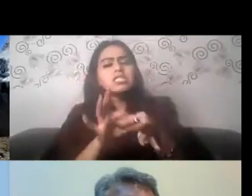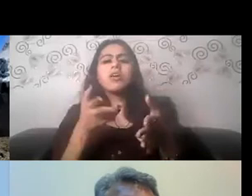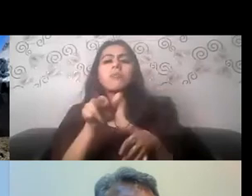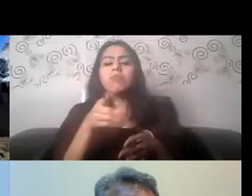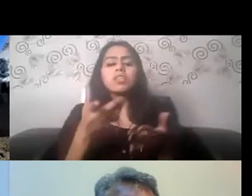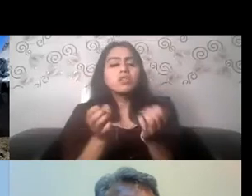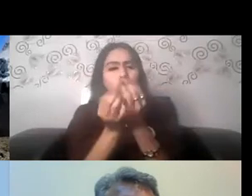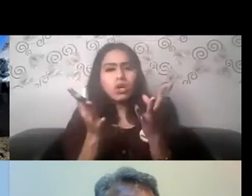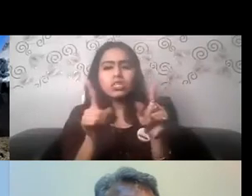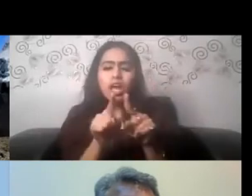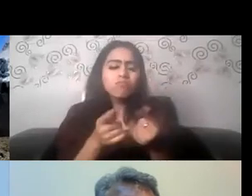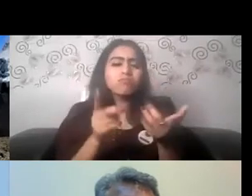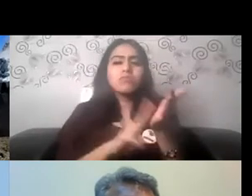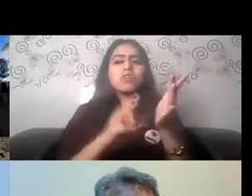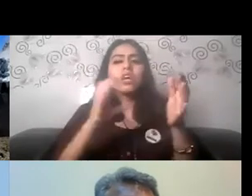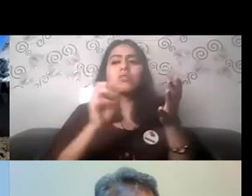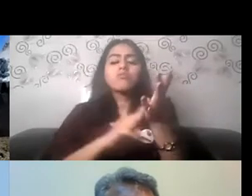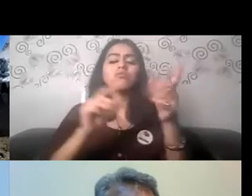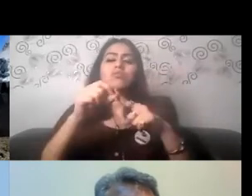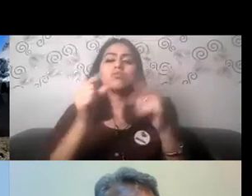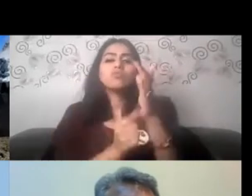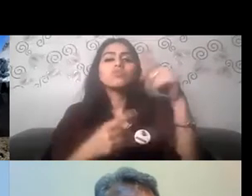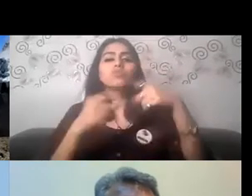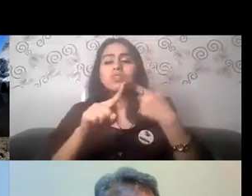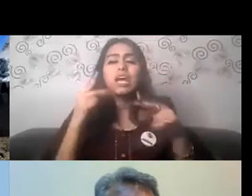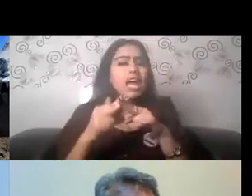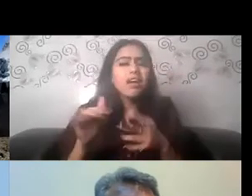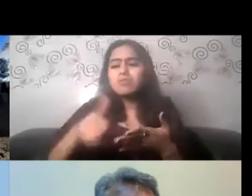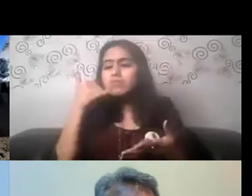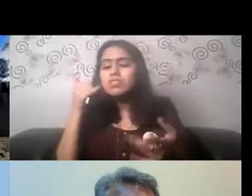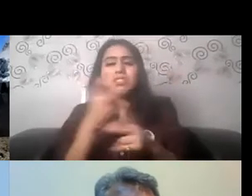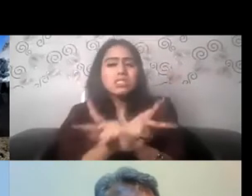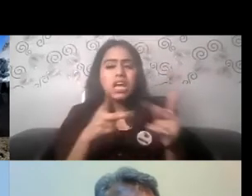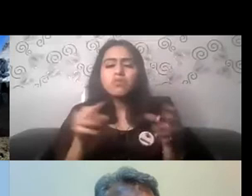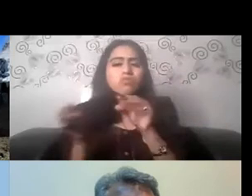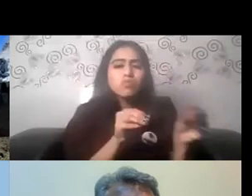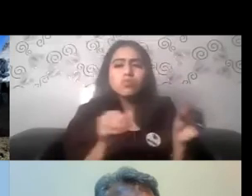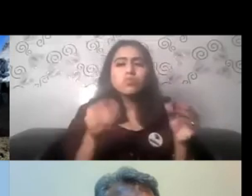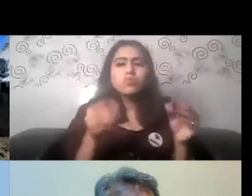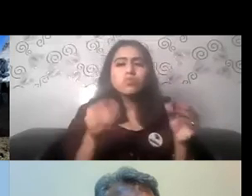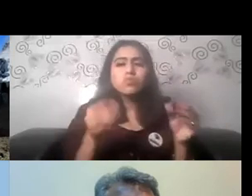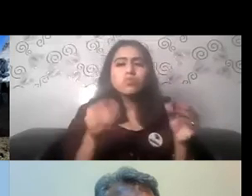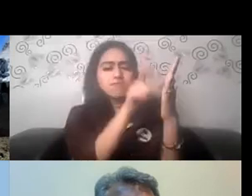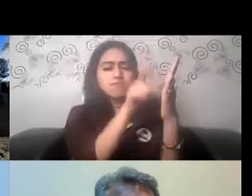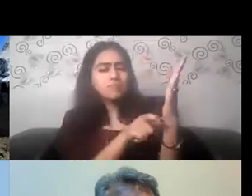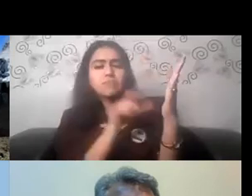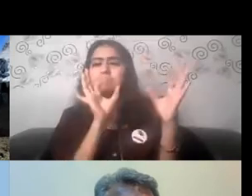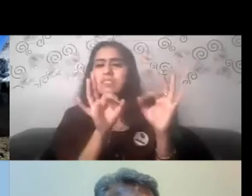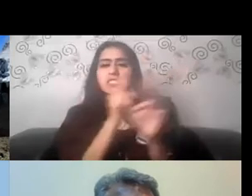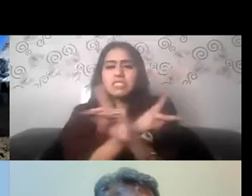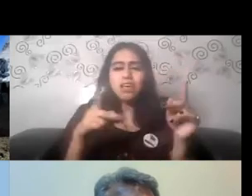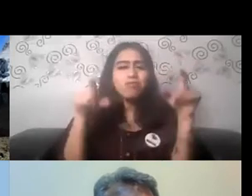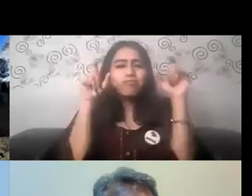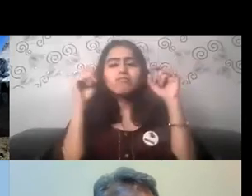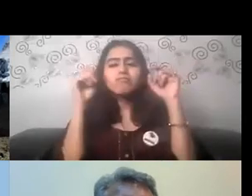extreme computing for everybody. Juggling your phone one-handed, small sheet of shiny glass on a sunny, noisy bus